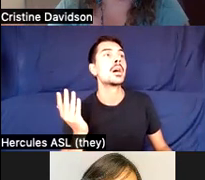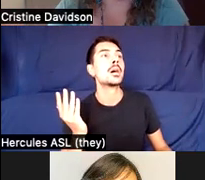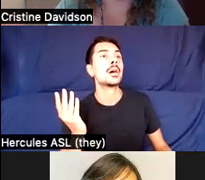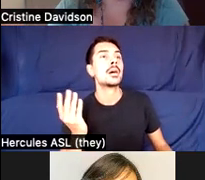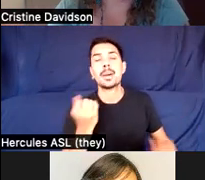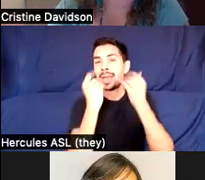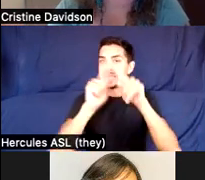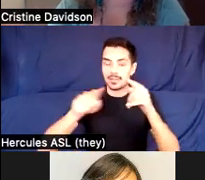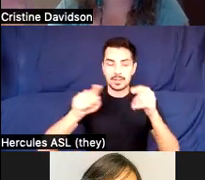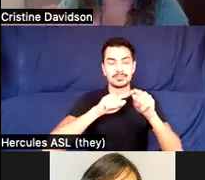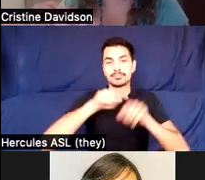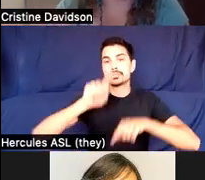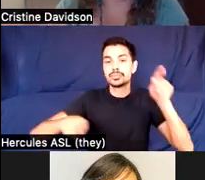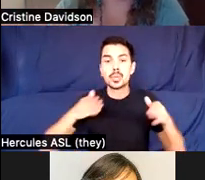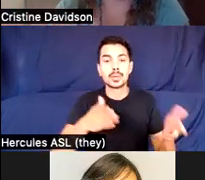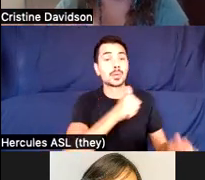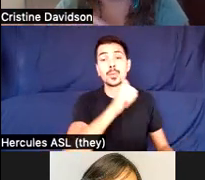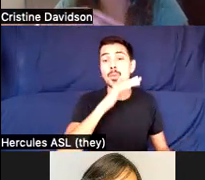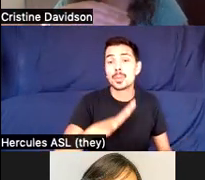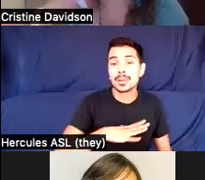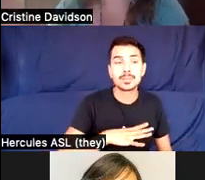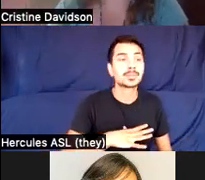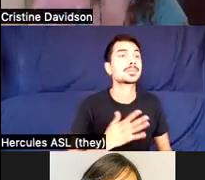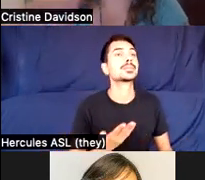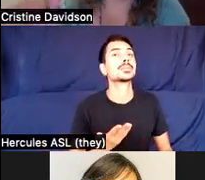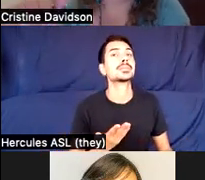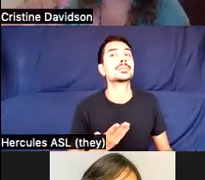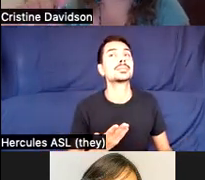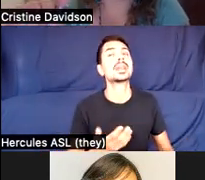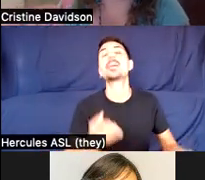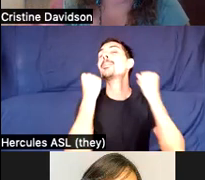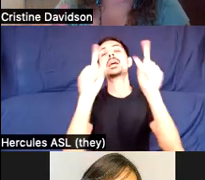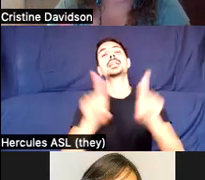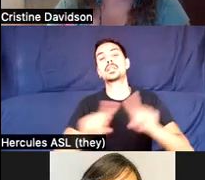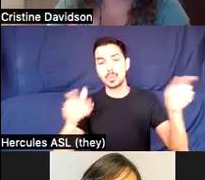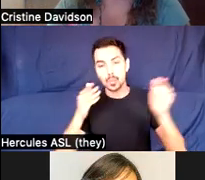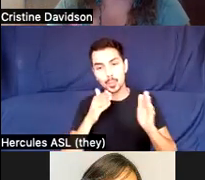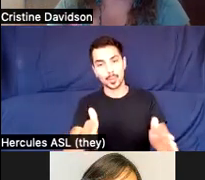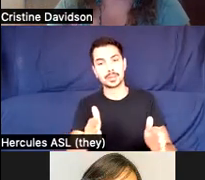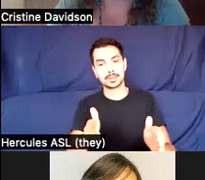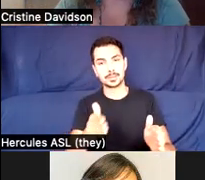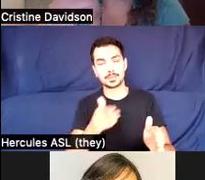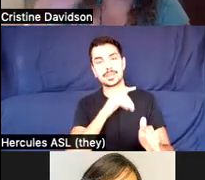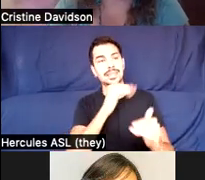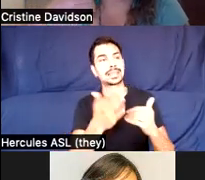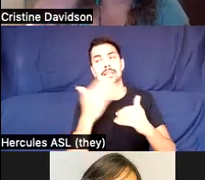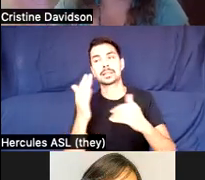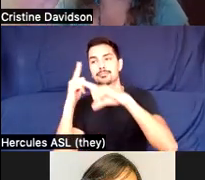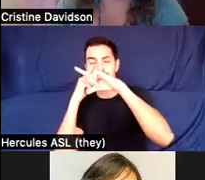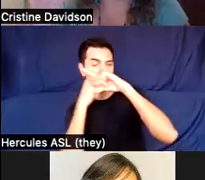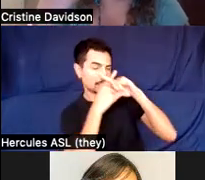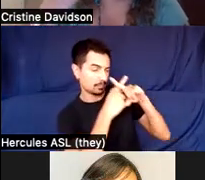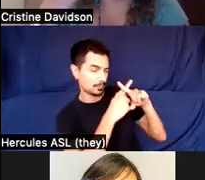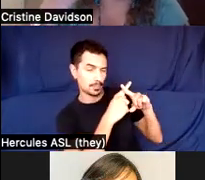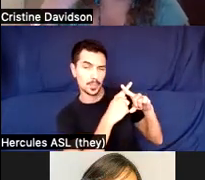for being female, for having all the different ways that we're targeted, right? So those perspectives